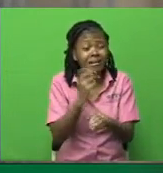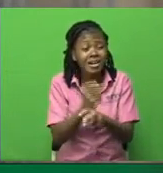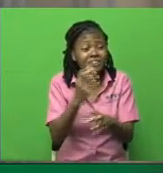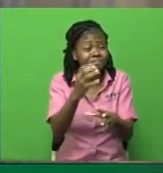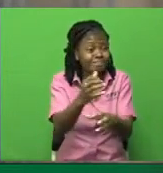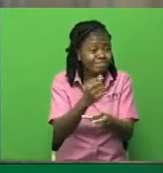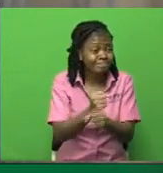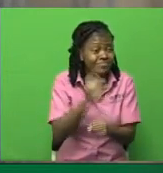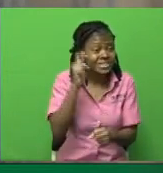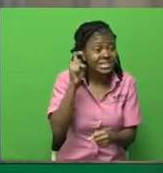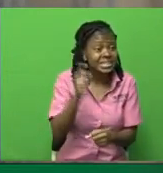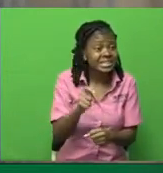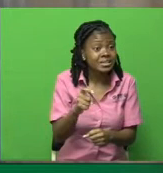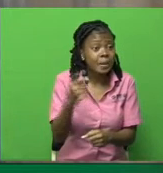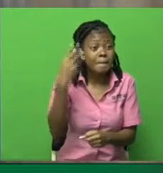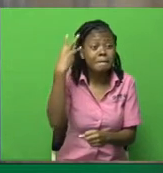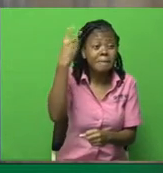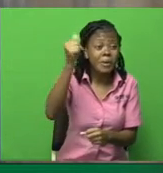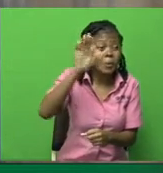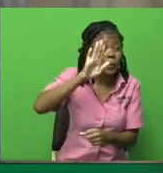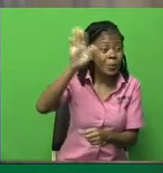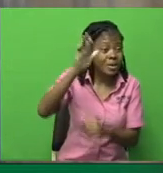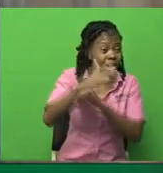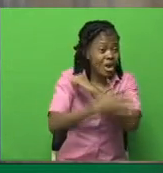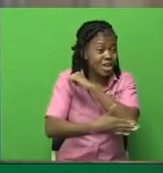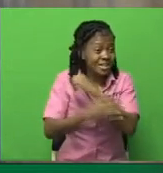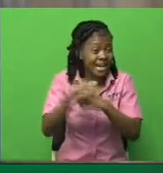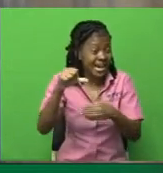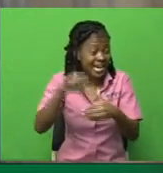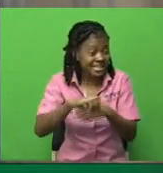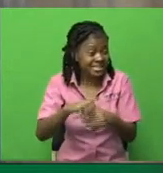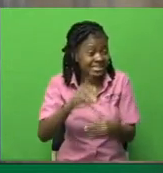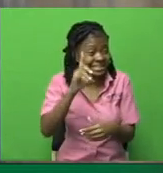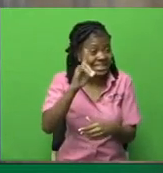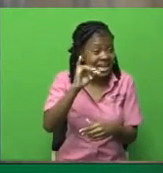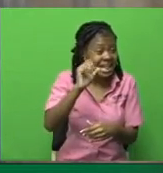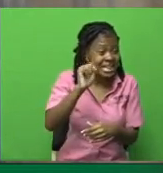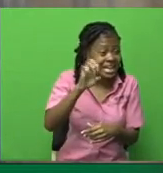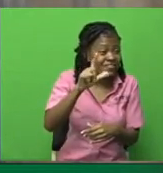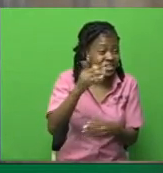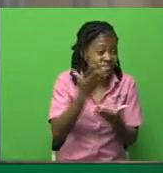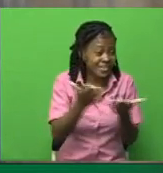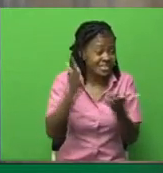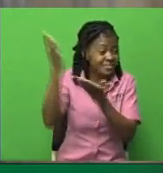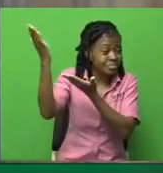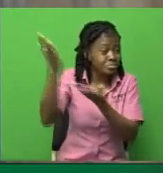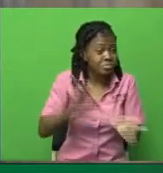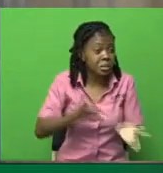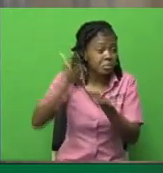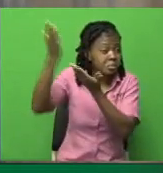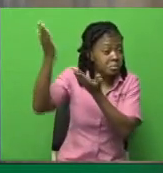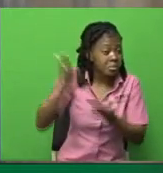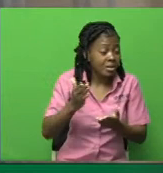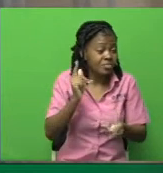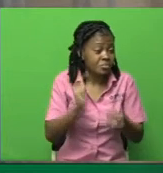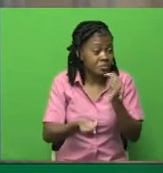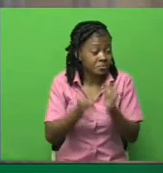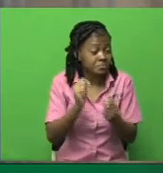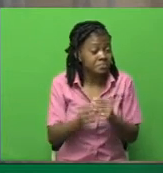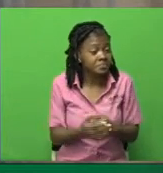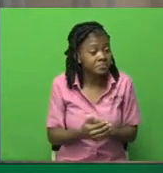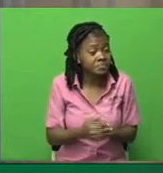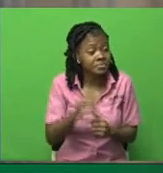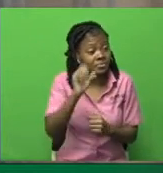fuels and so does a closure from petrogen we also had the closure of the metal steel complex in 2016.